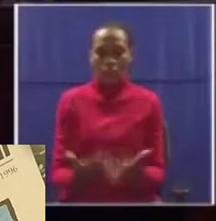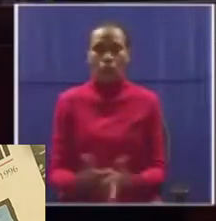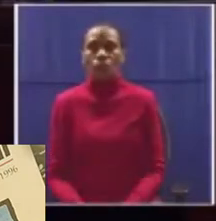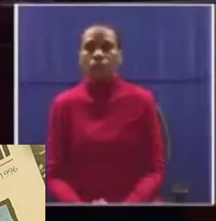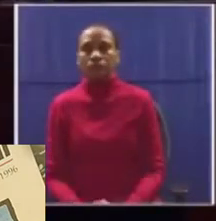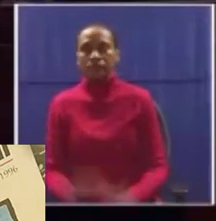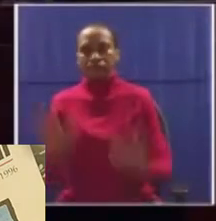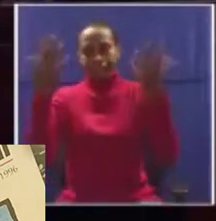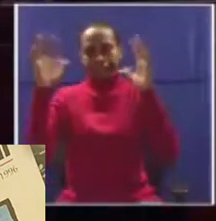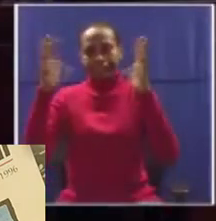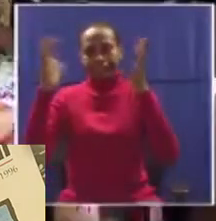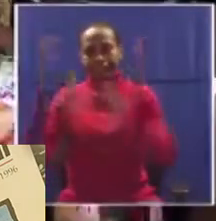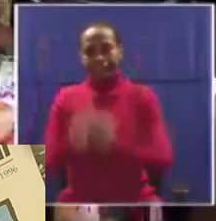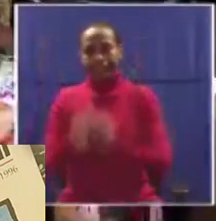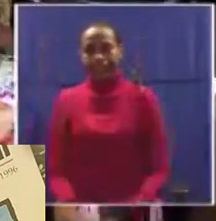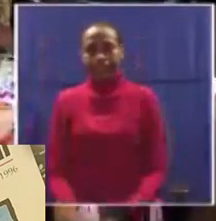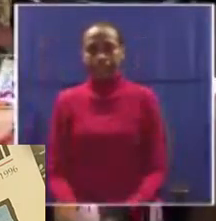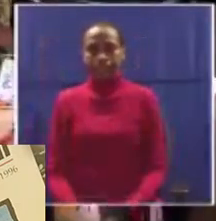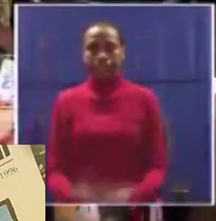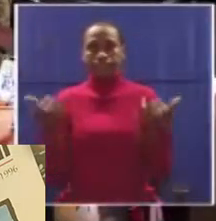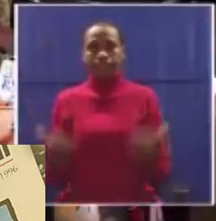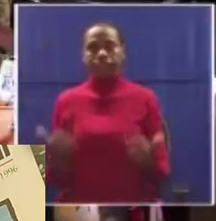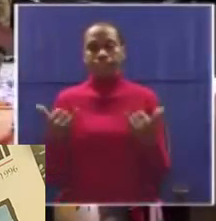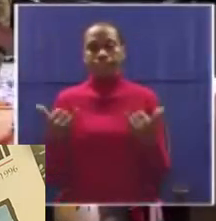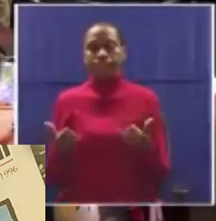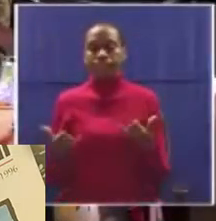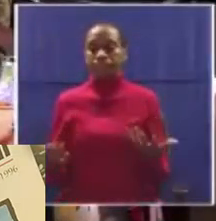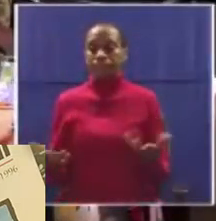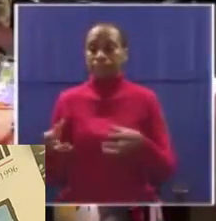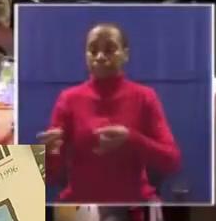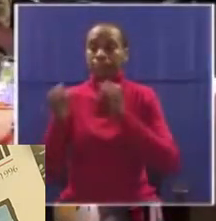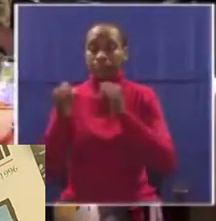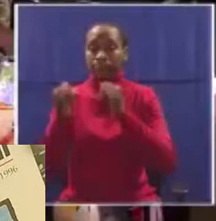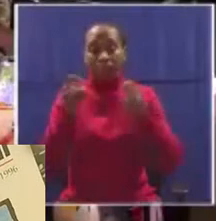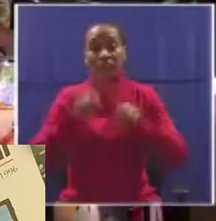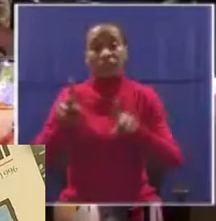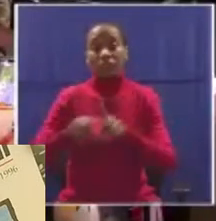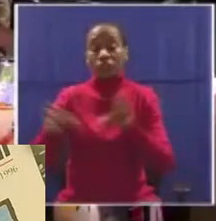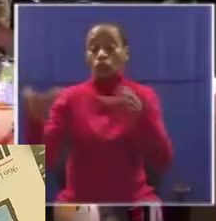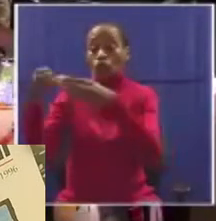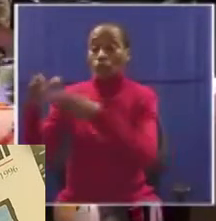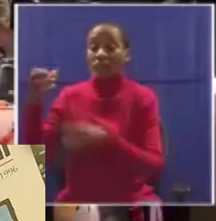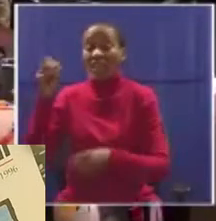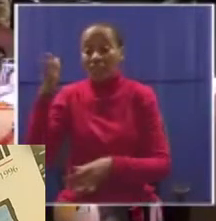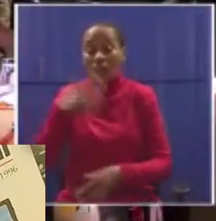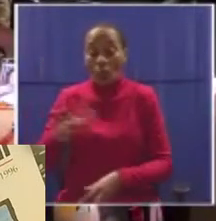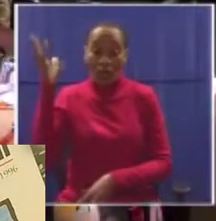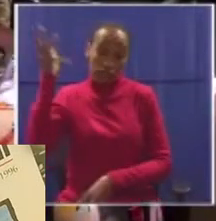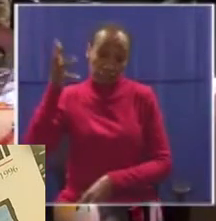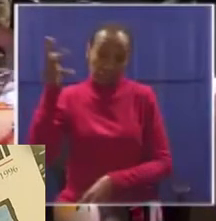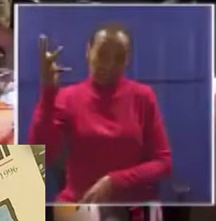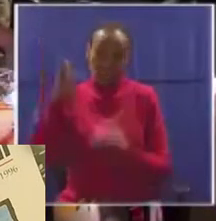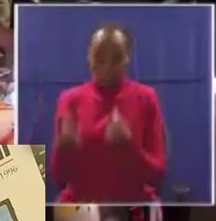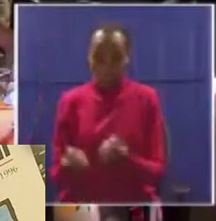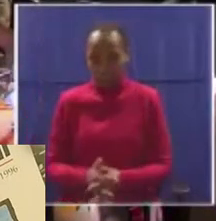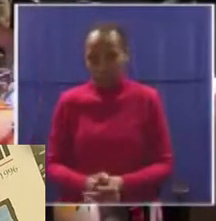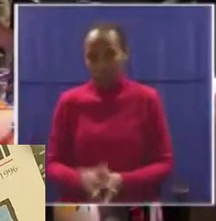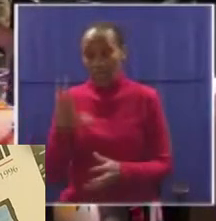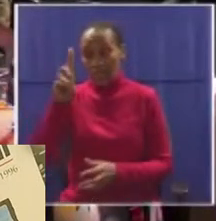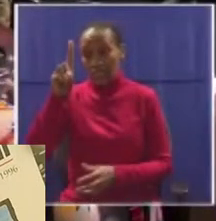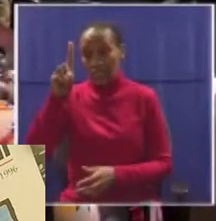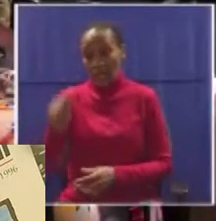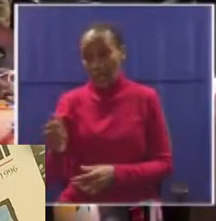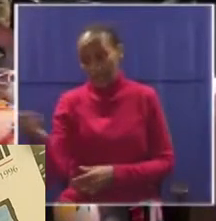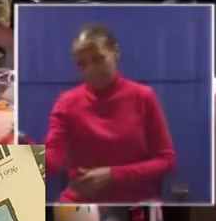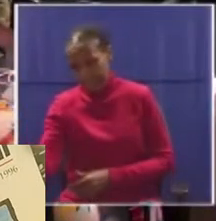you I will now recognize political participation to make a declaration the